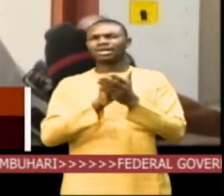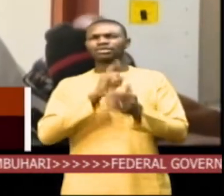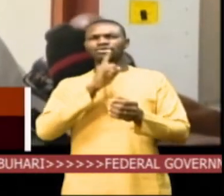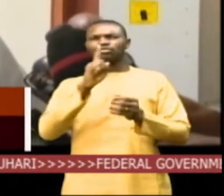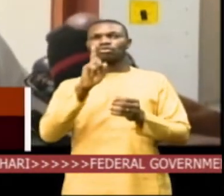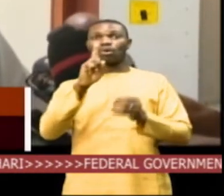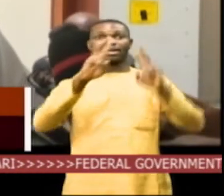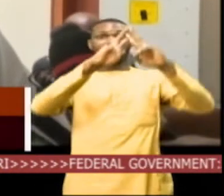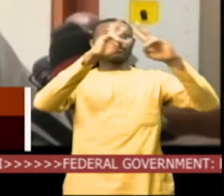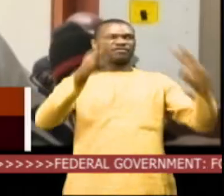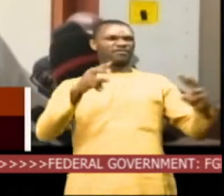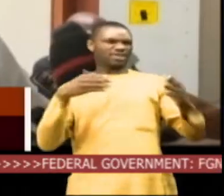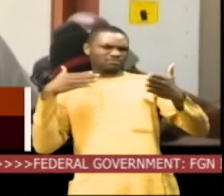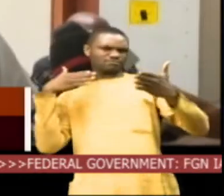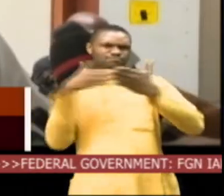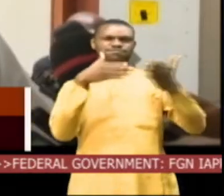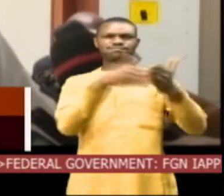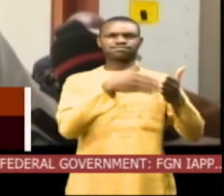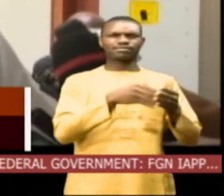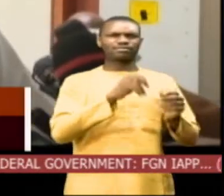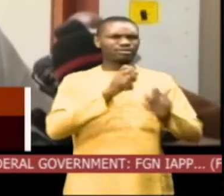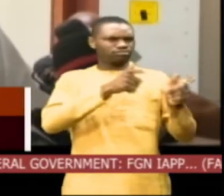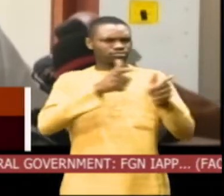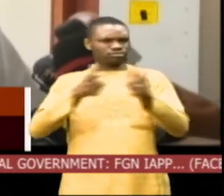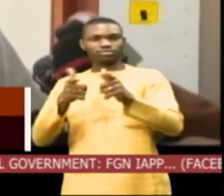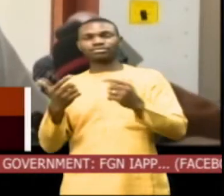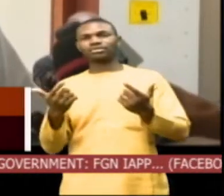village in one of the local government areas of the state.